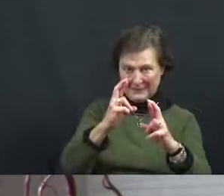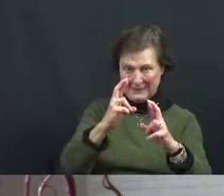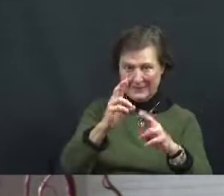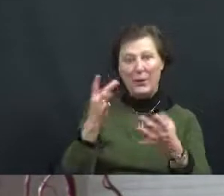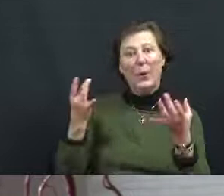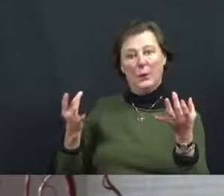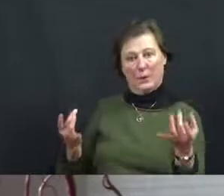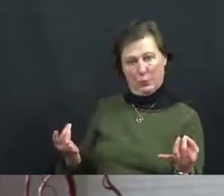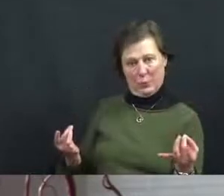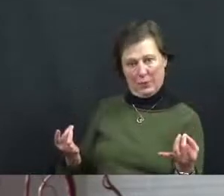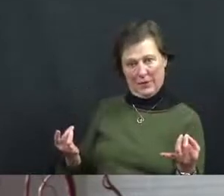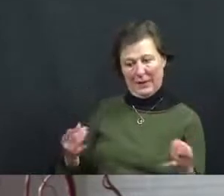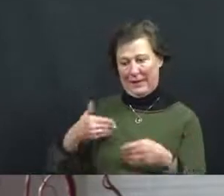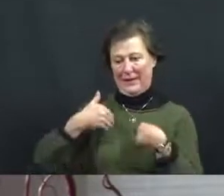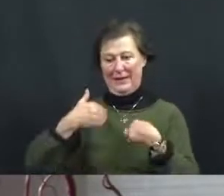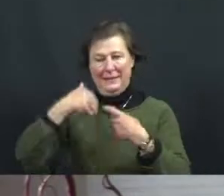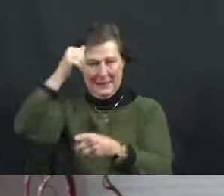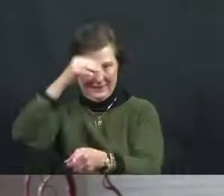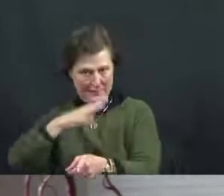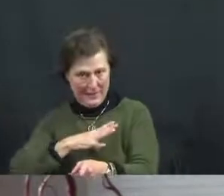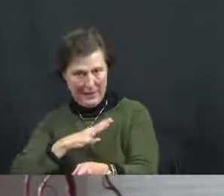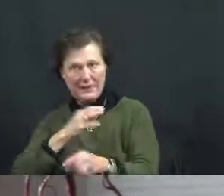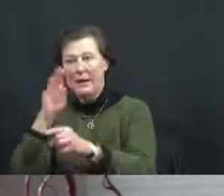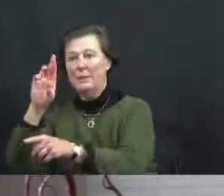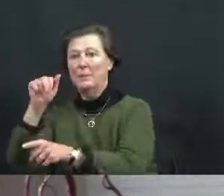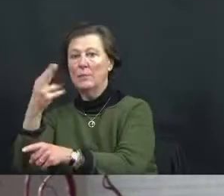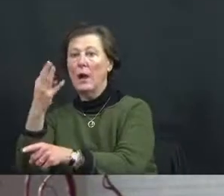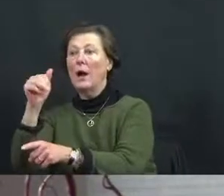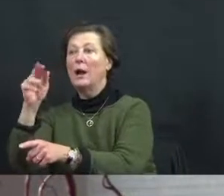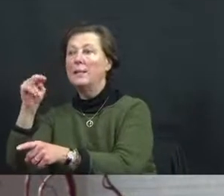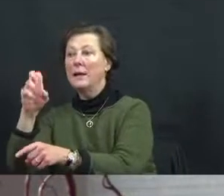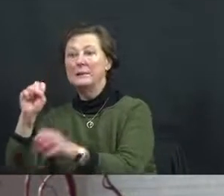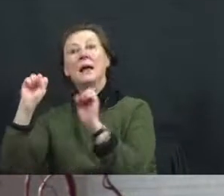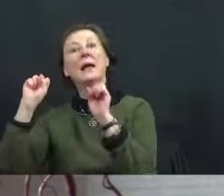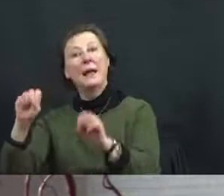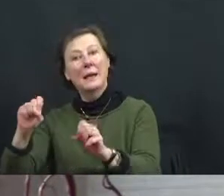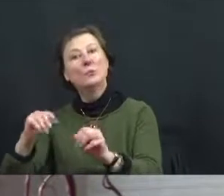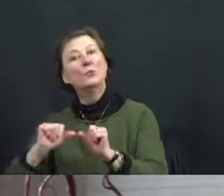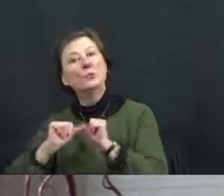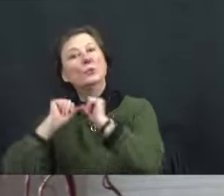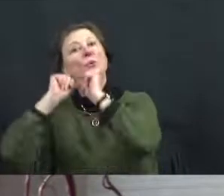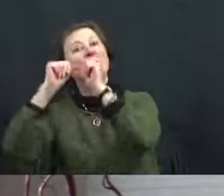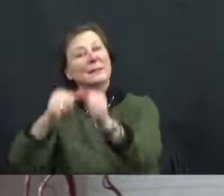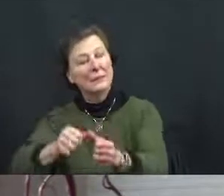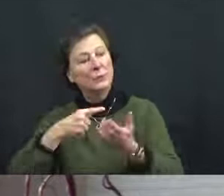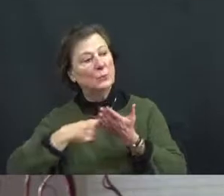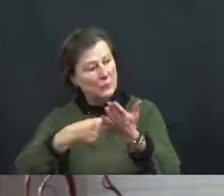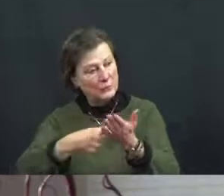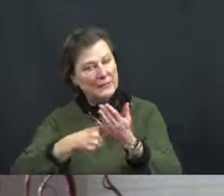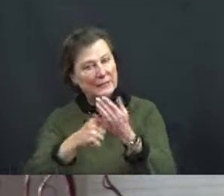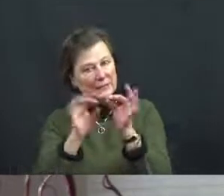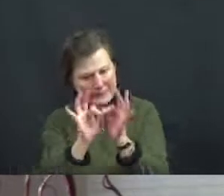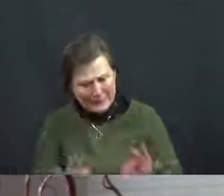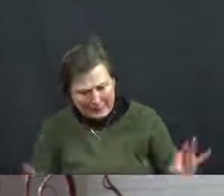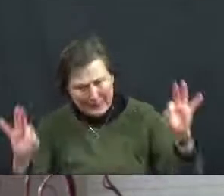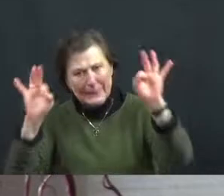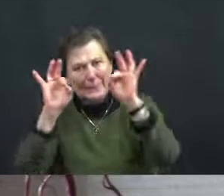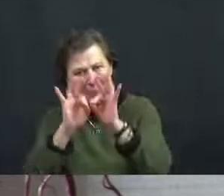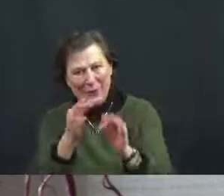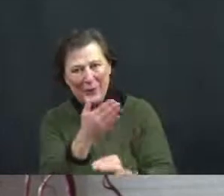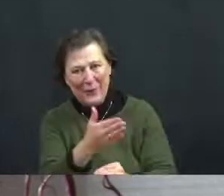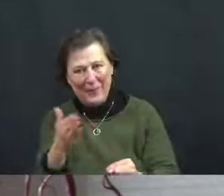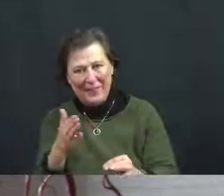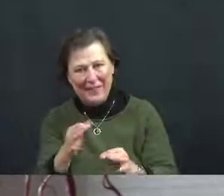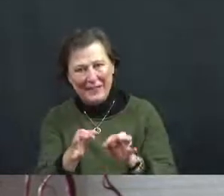Buddha, young Kapathika, and the Brahmins were able to continue discussing many vital things late into the